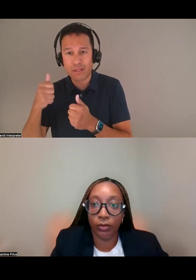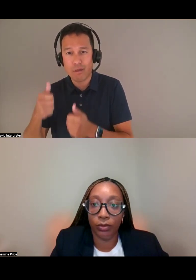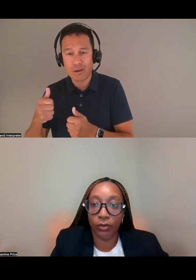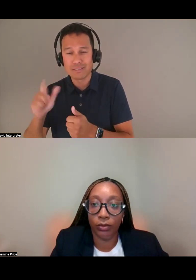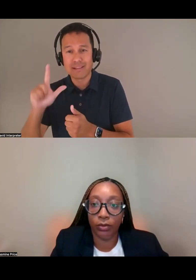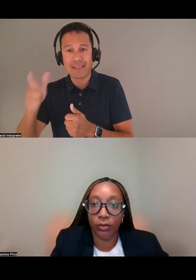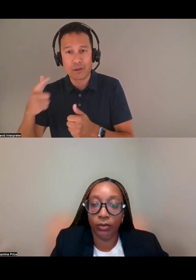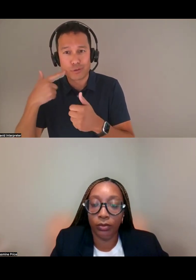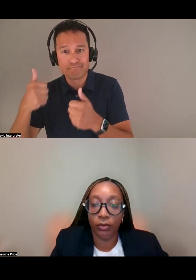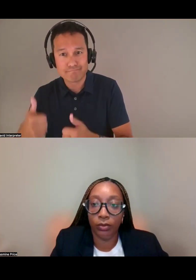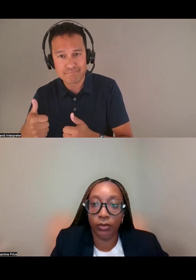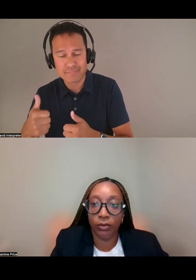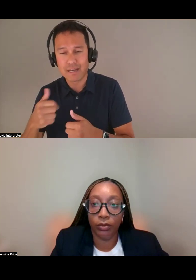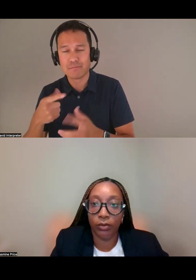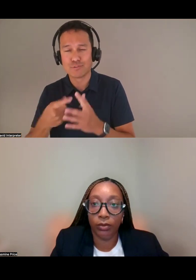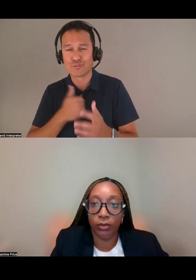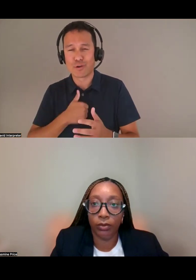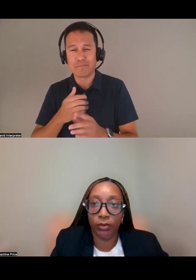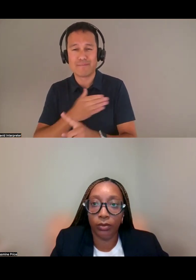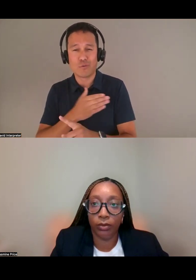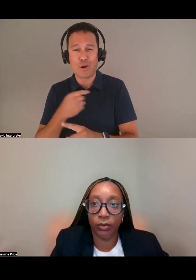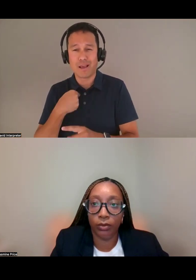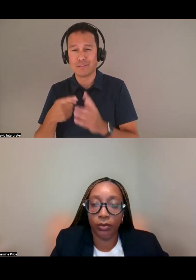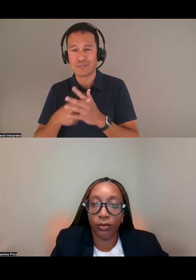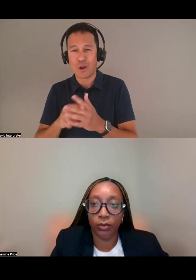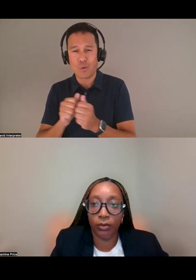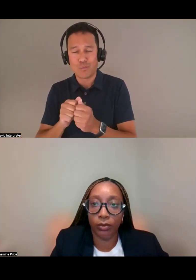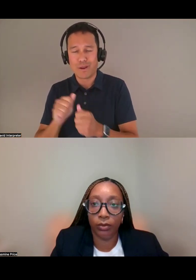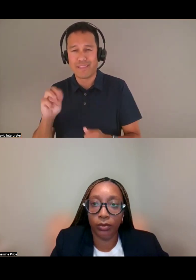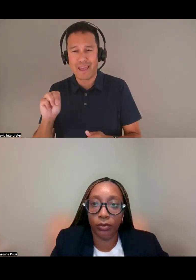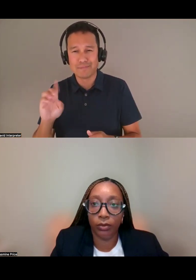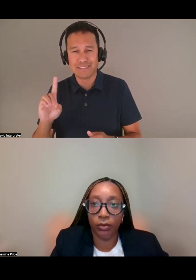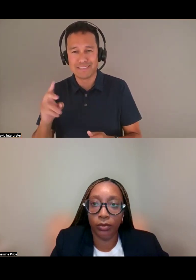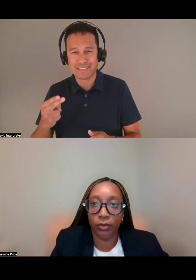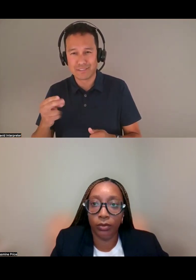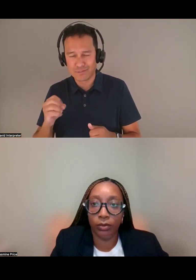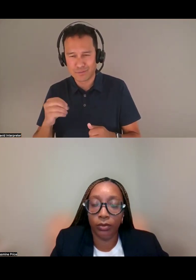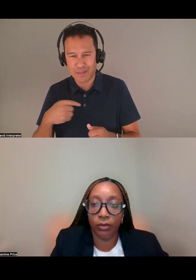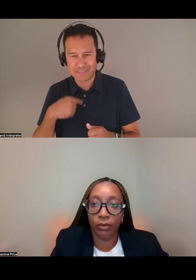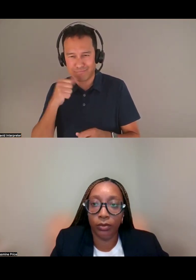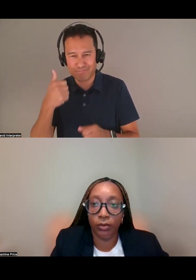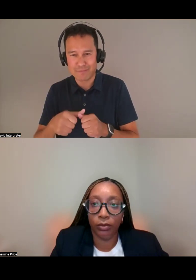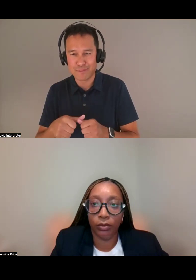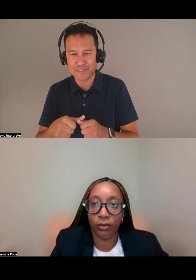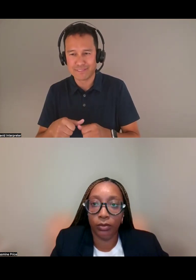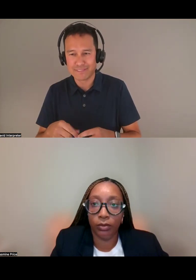time I actually started with MDH, so I'm don't specifically recall that.